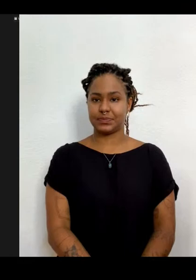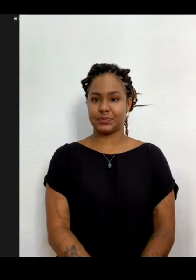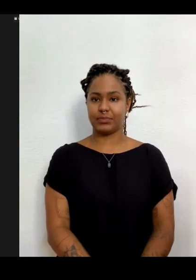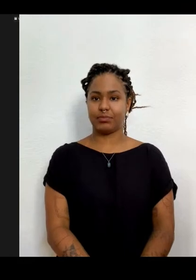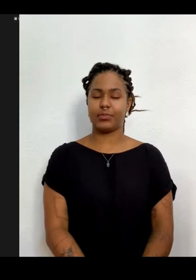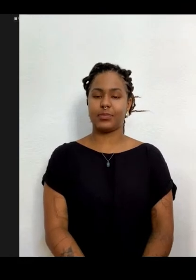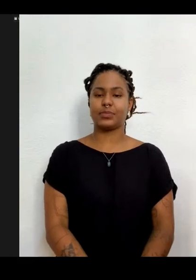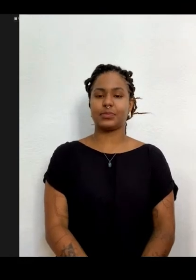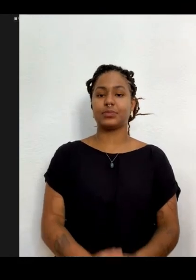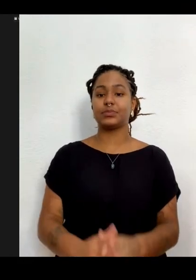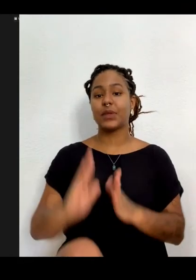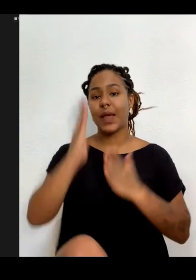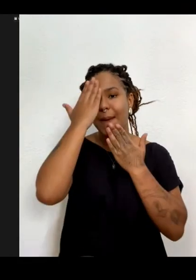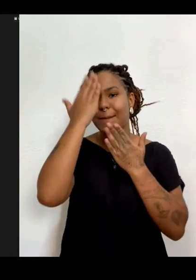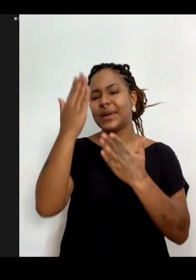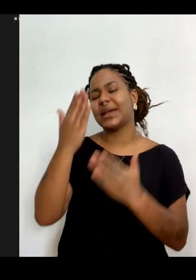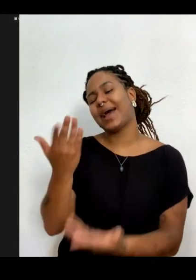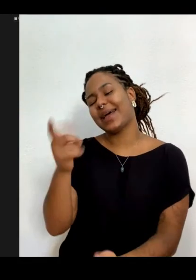capitalism